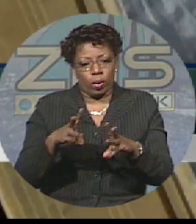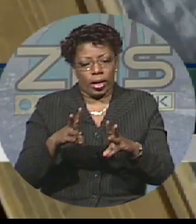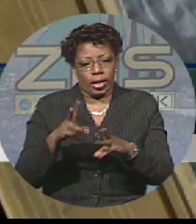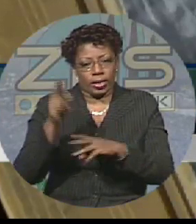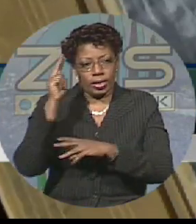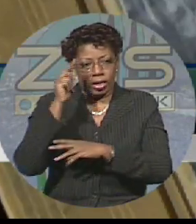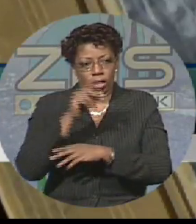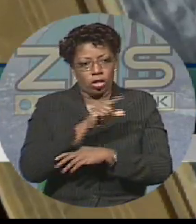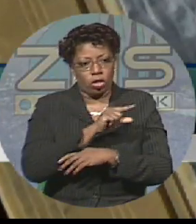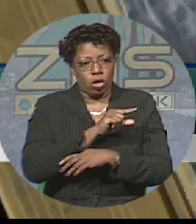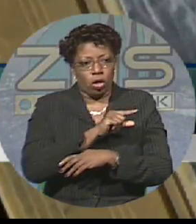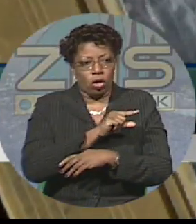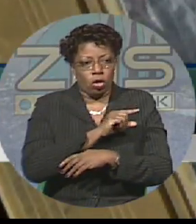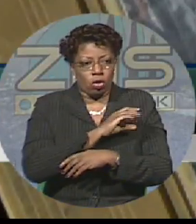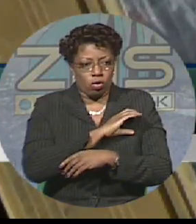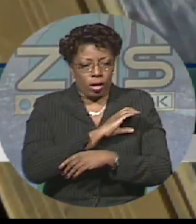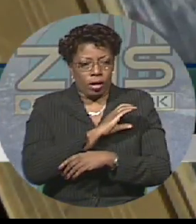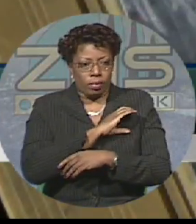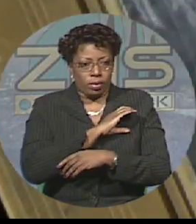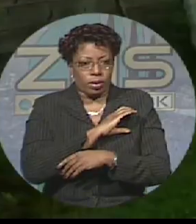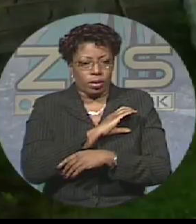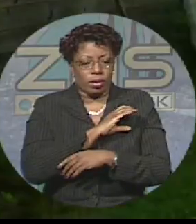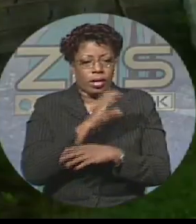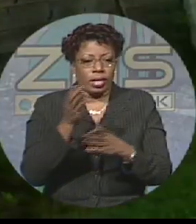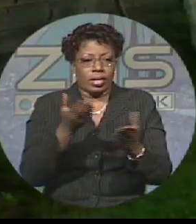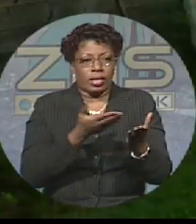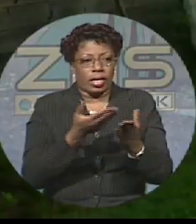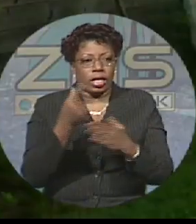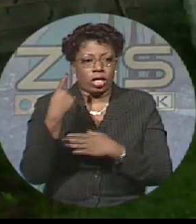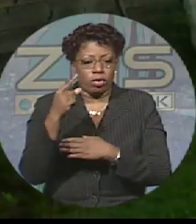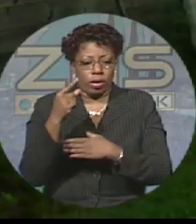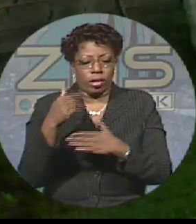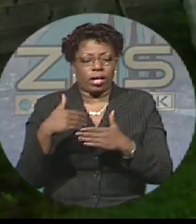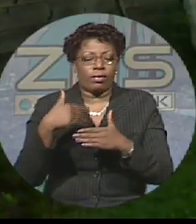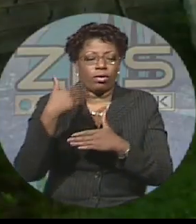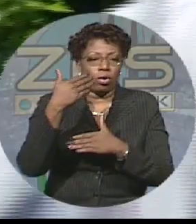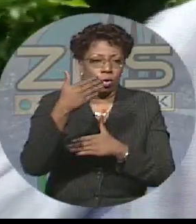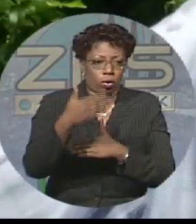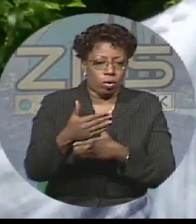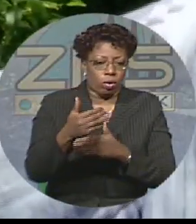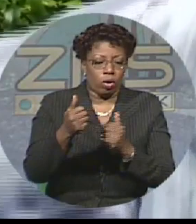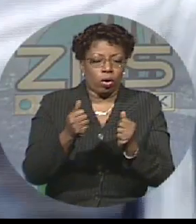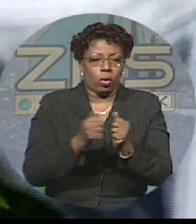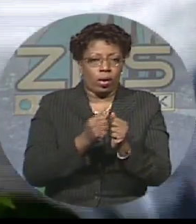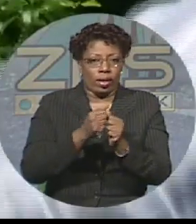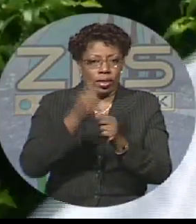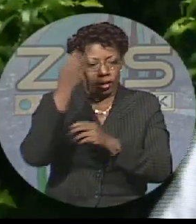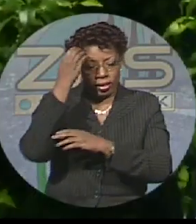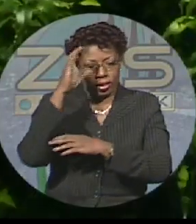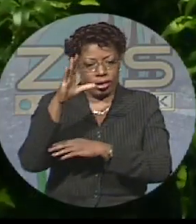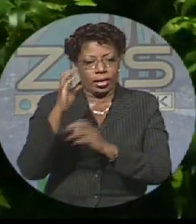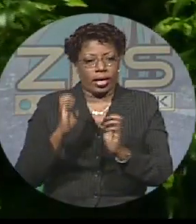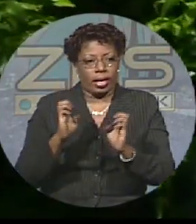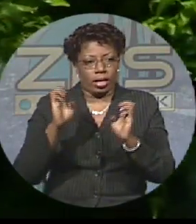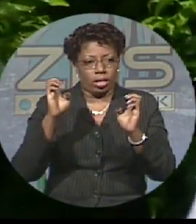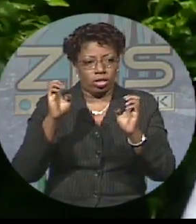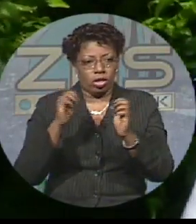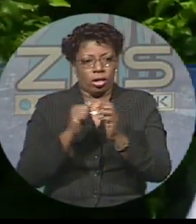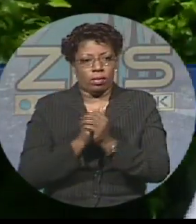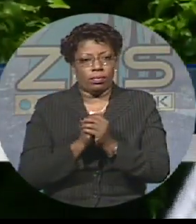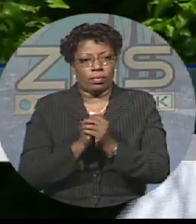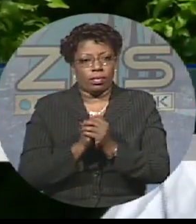Nicholas Cripps is taking green a little further with the help of solar energy. An expensive